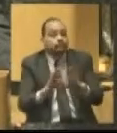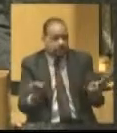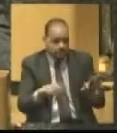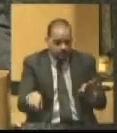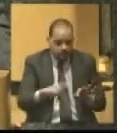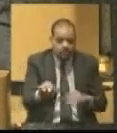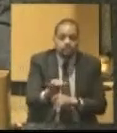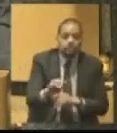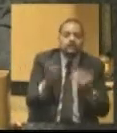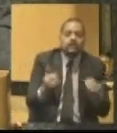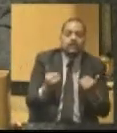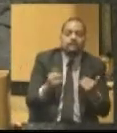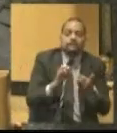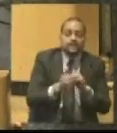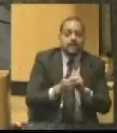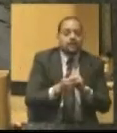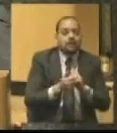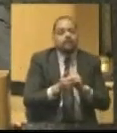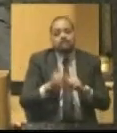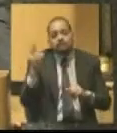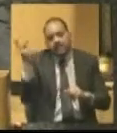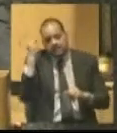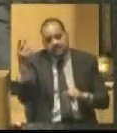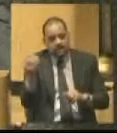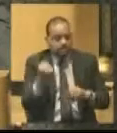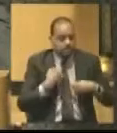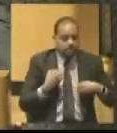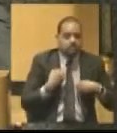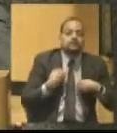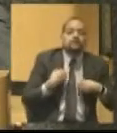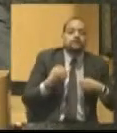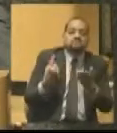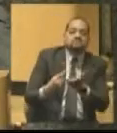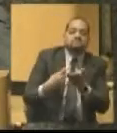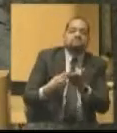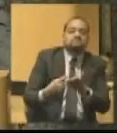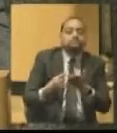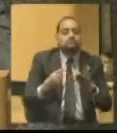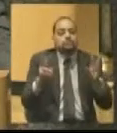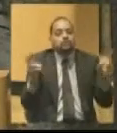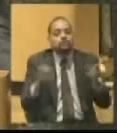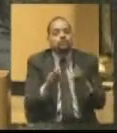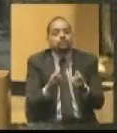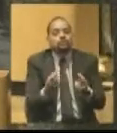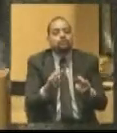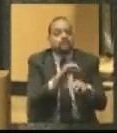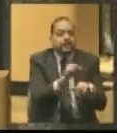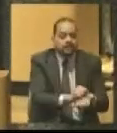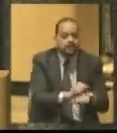military officials were talking about slavery in the year before the Emancipation Proclamation. Listen to Abraham